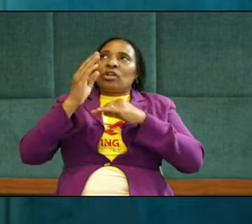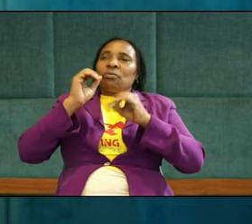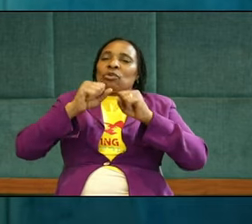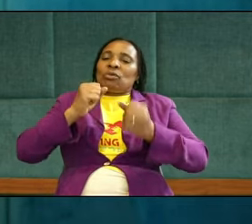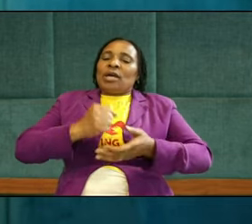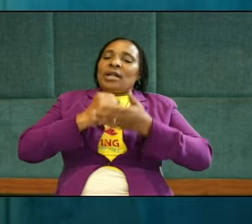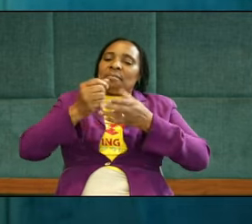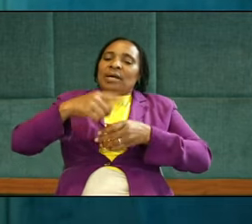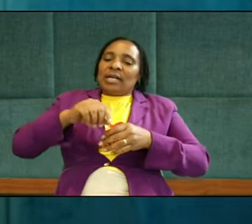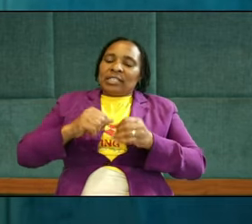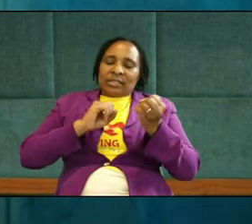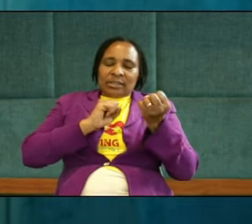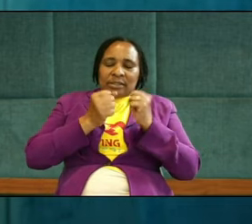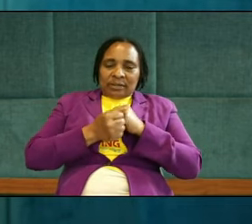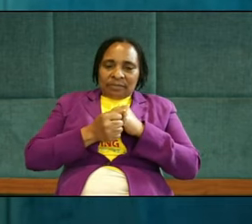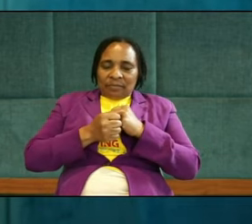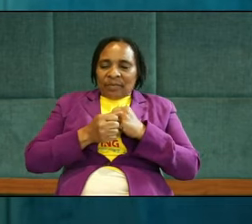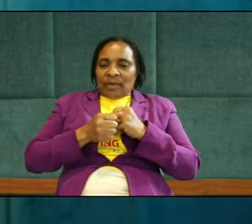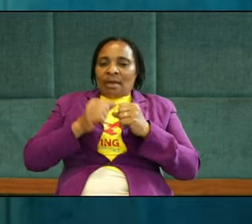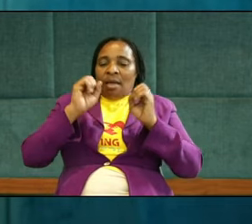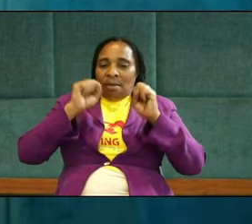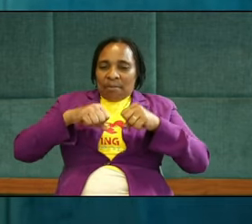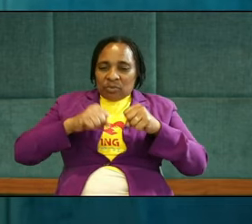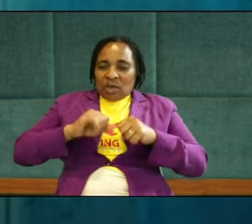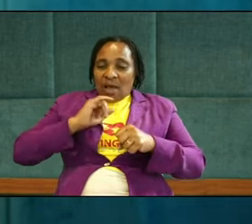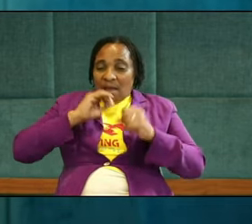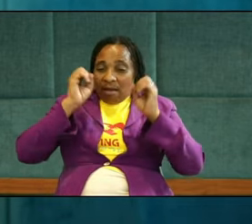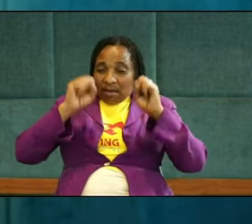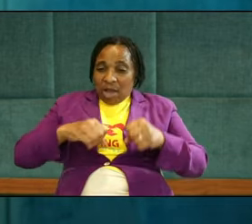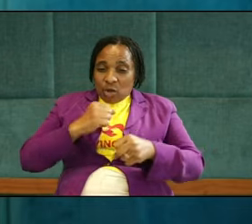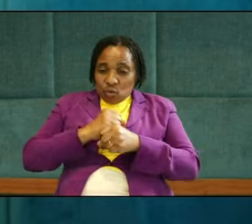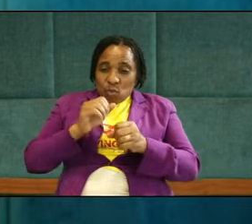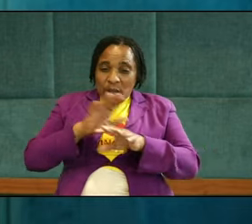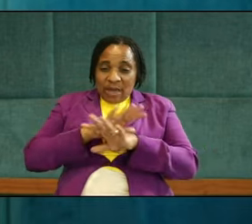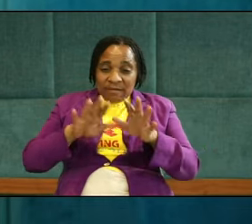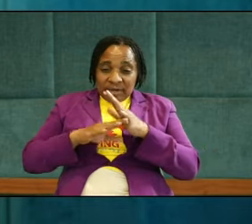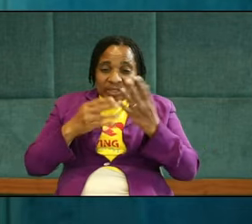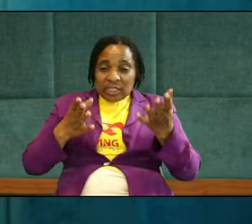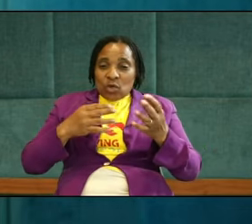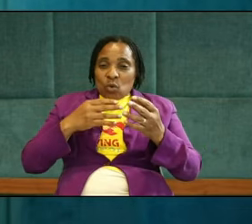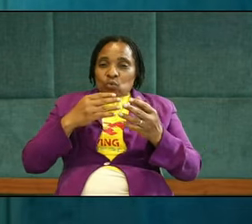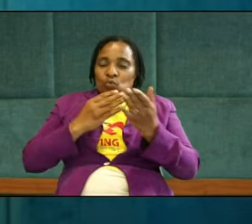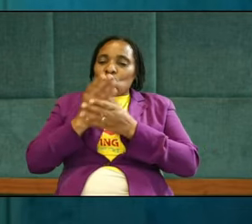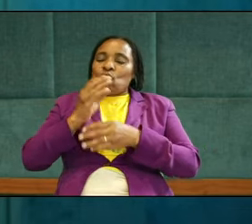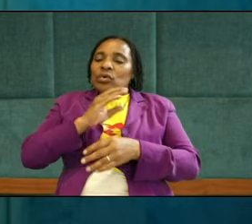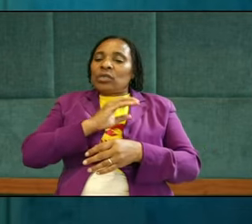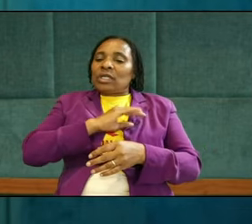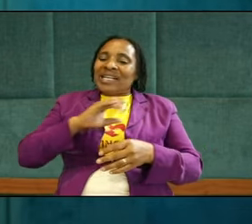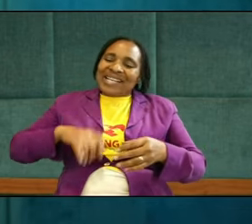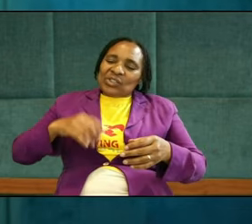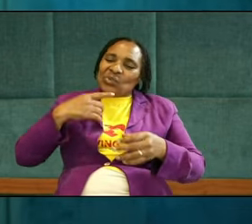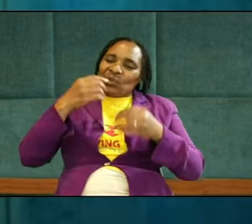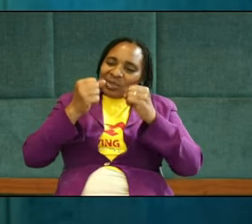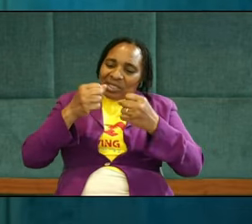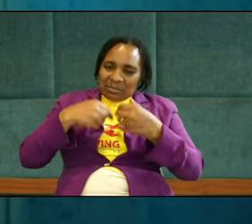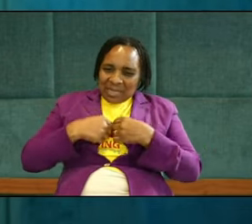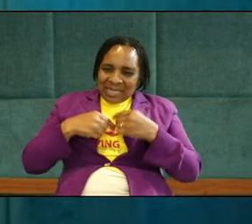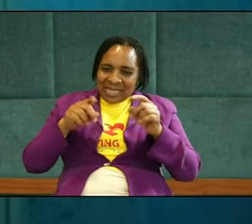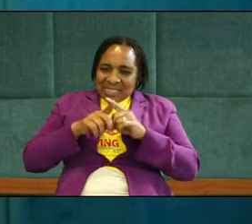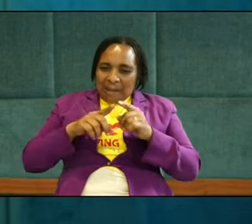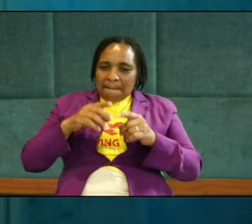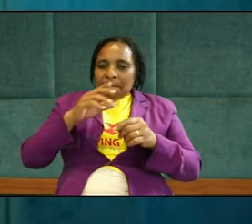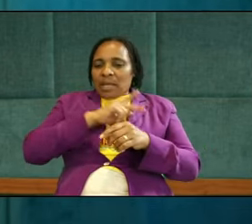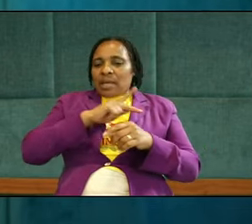change. I repeat the verse again, I can do all things through Christ who strengthens me. True. Like Manasseh, once we realize